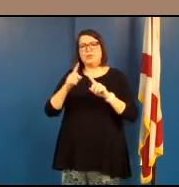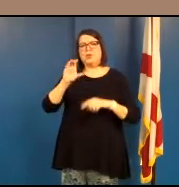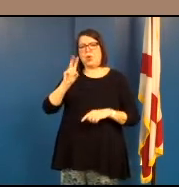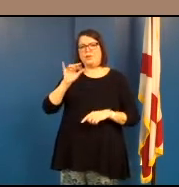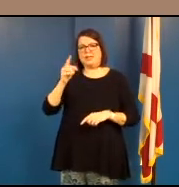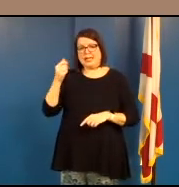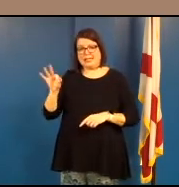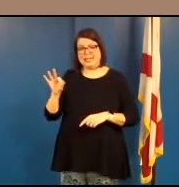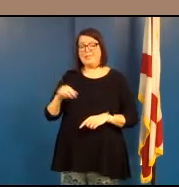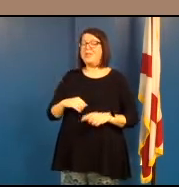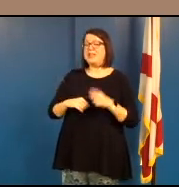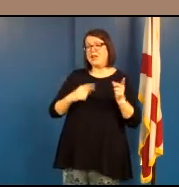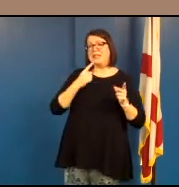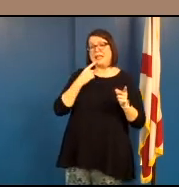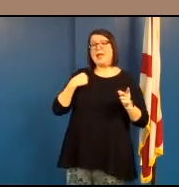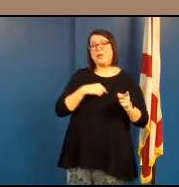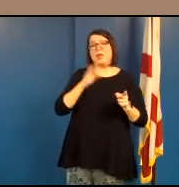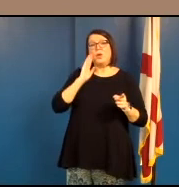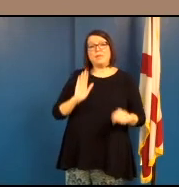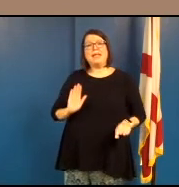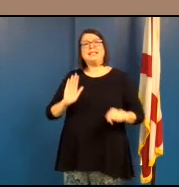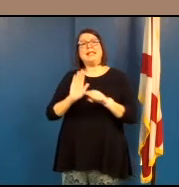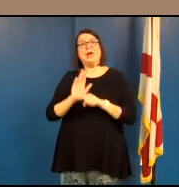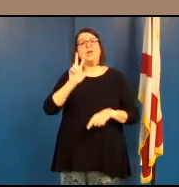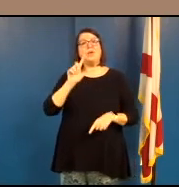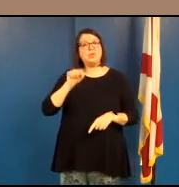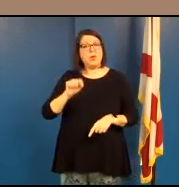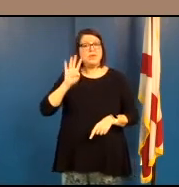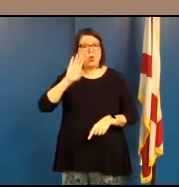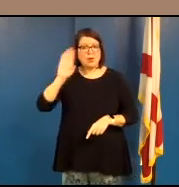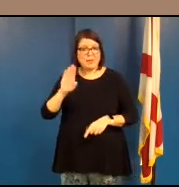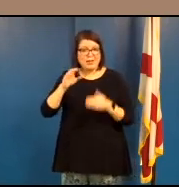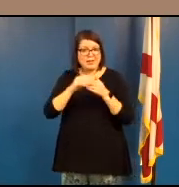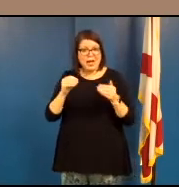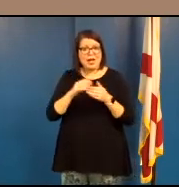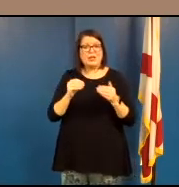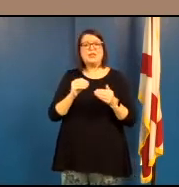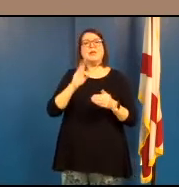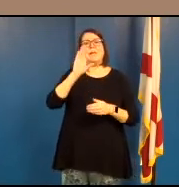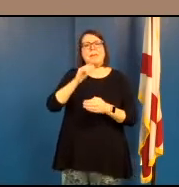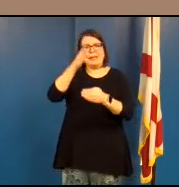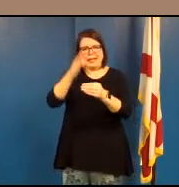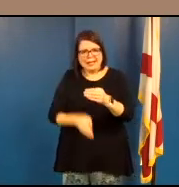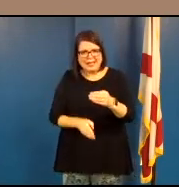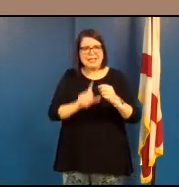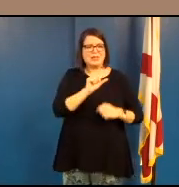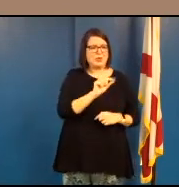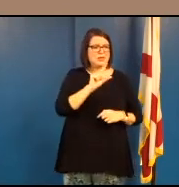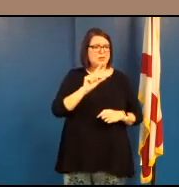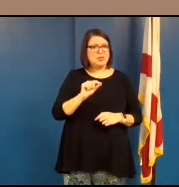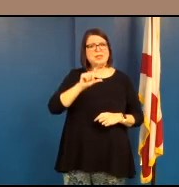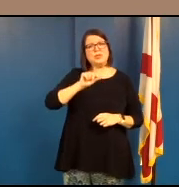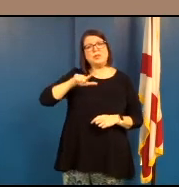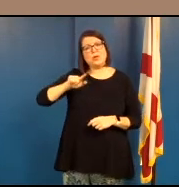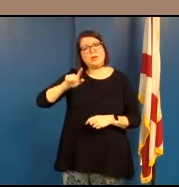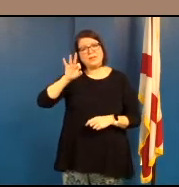we are going to be down $3.4 billion based on the way they passed the budget last session. So that's 3.4 for